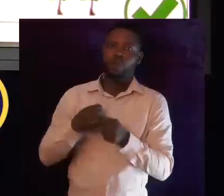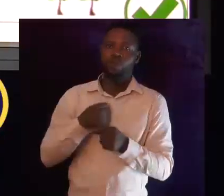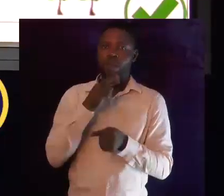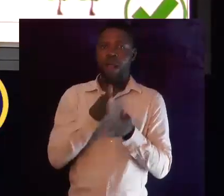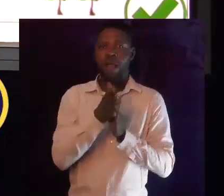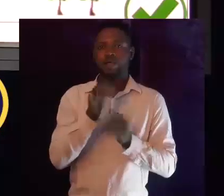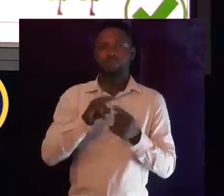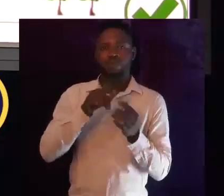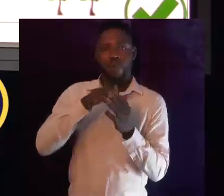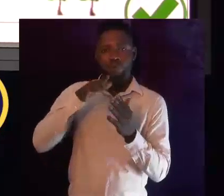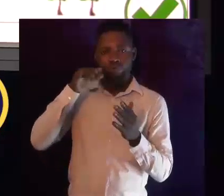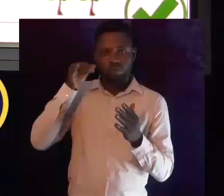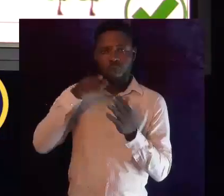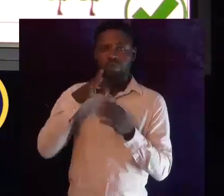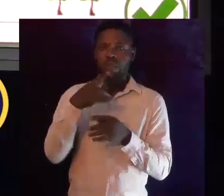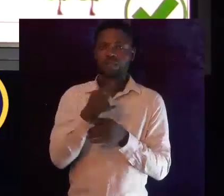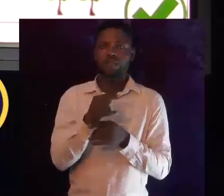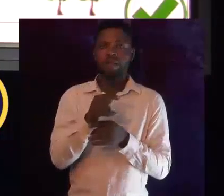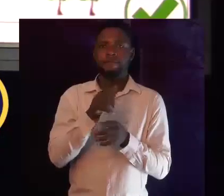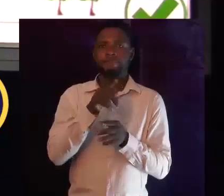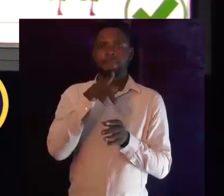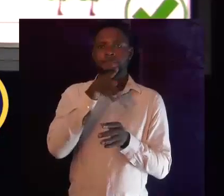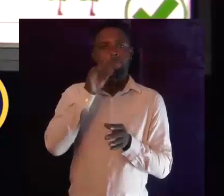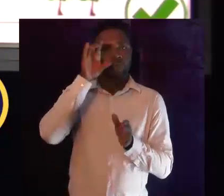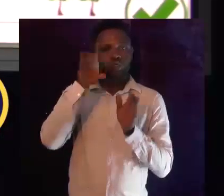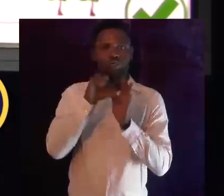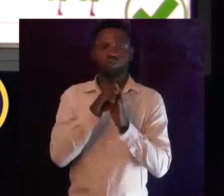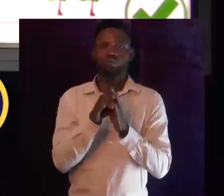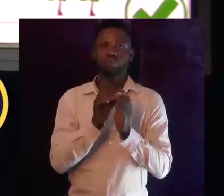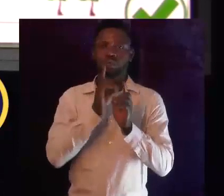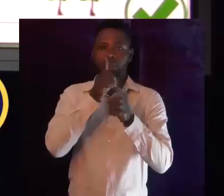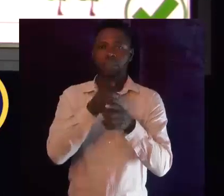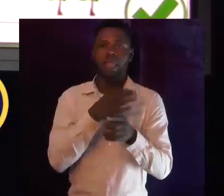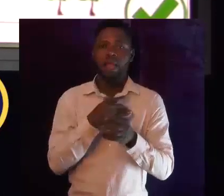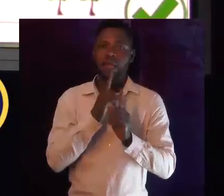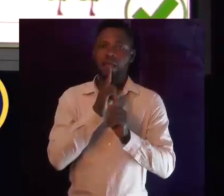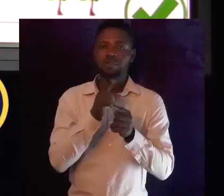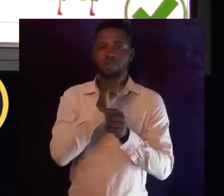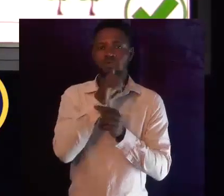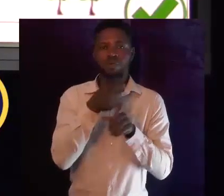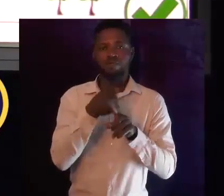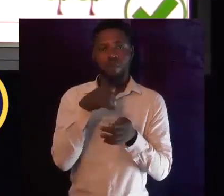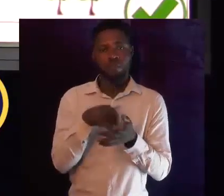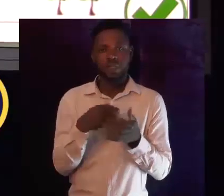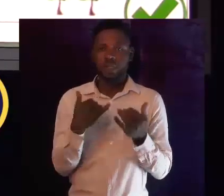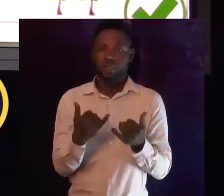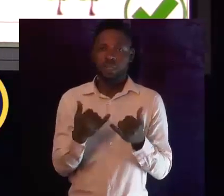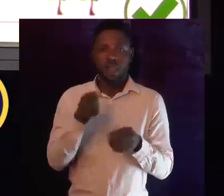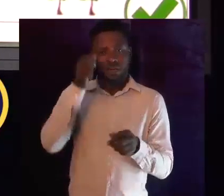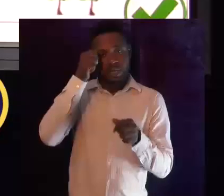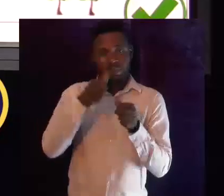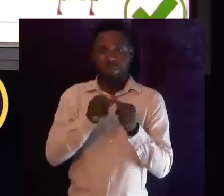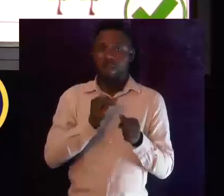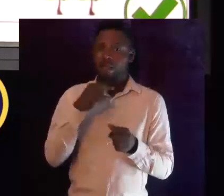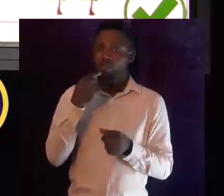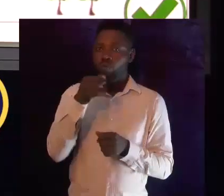we are asked to study the pictogram and answer the questions from it. Now,